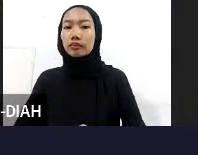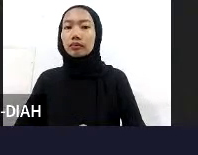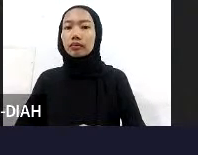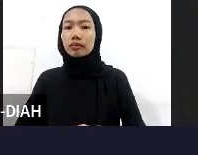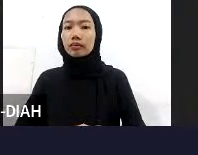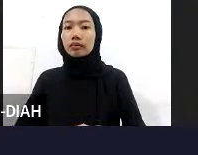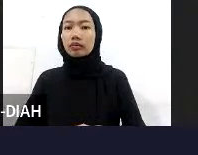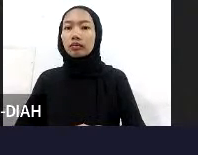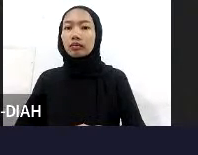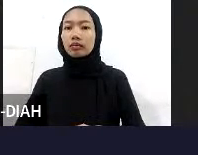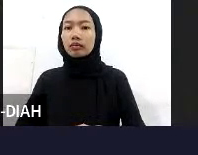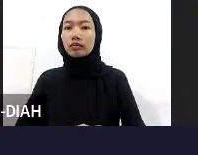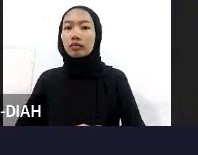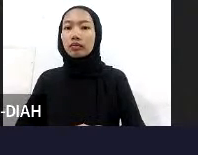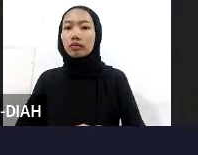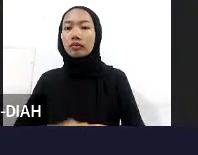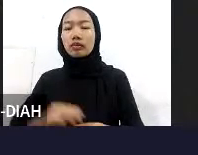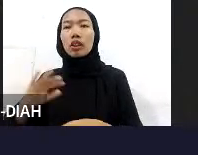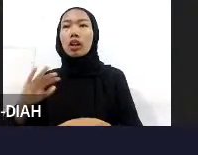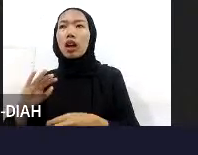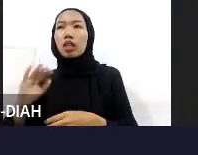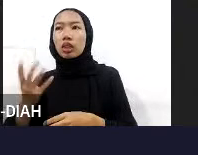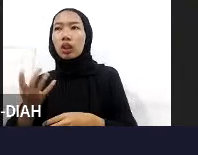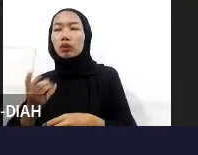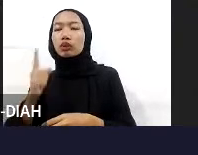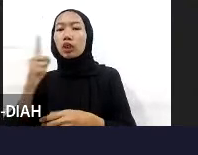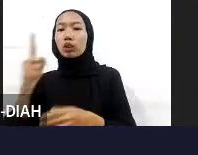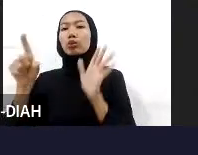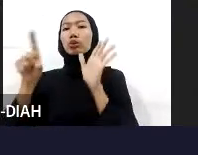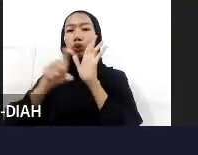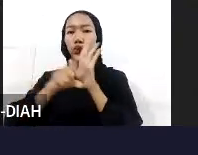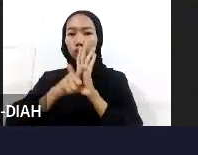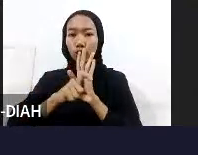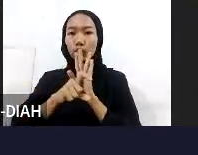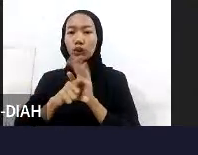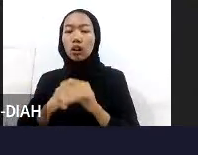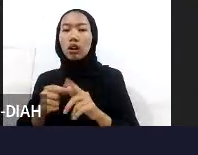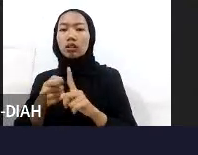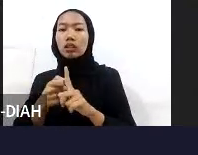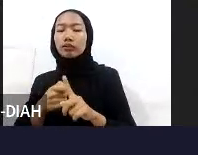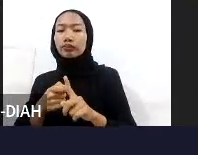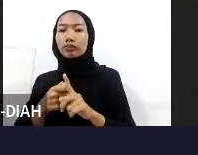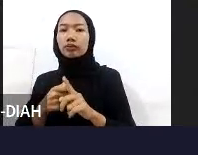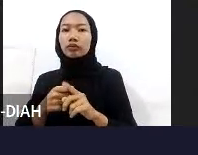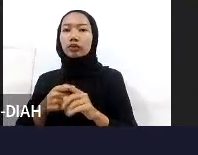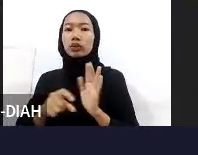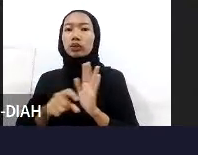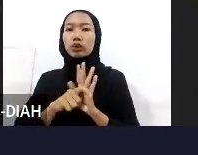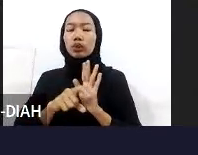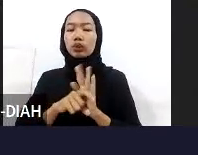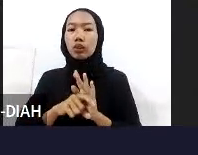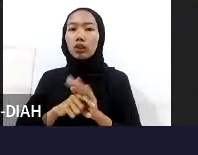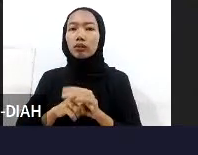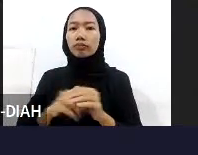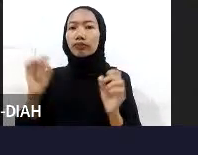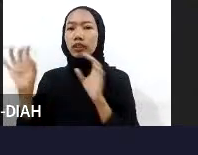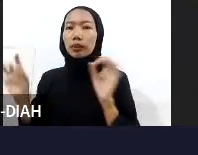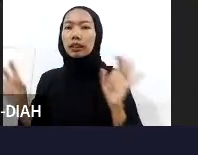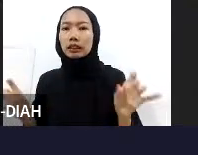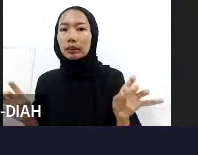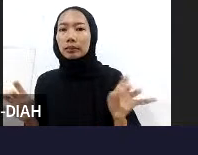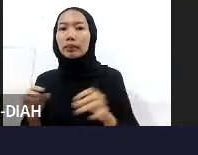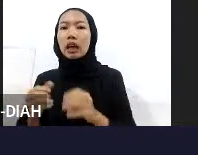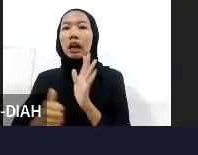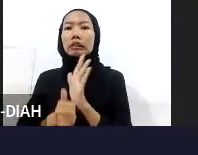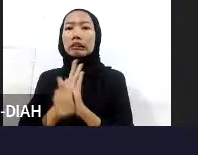You're better off keeping your son or your daughter with a disability locked up in the back room.